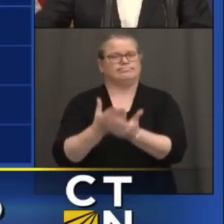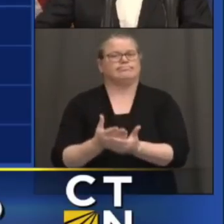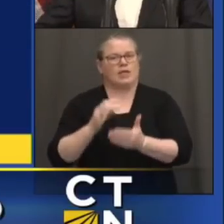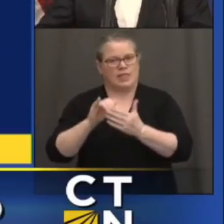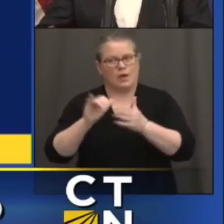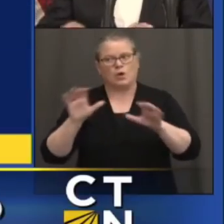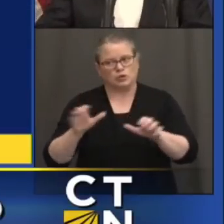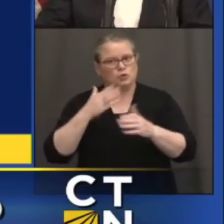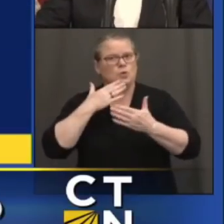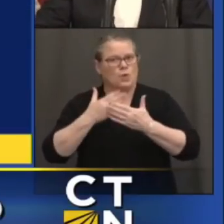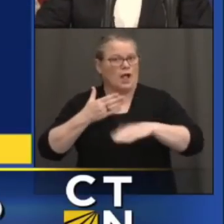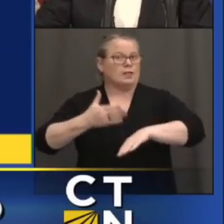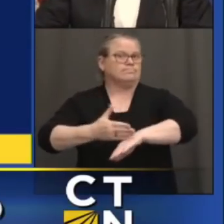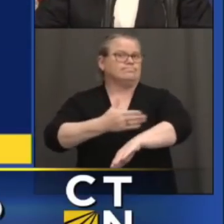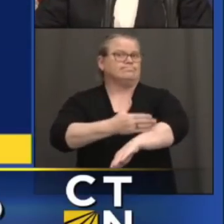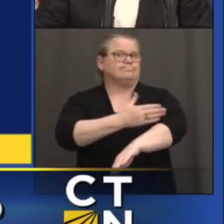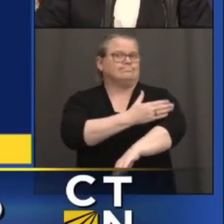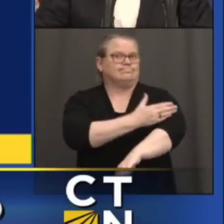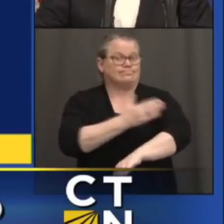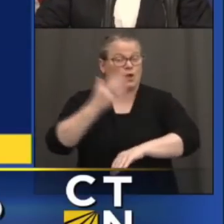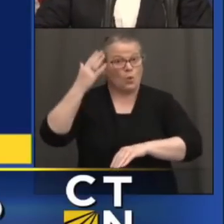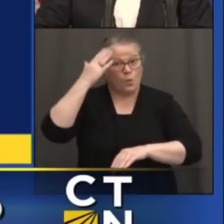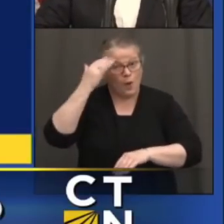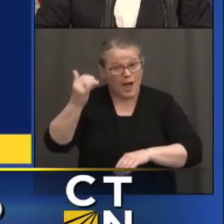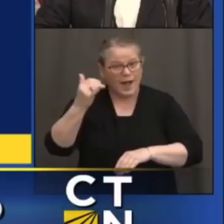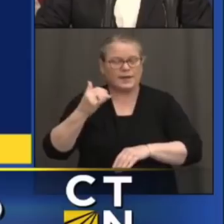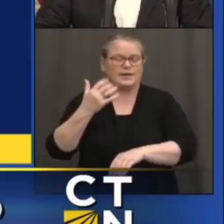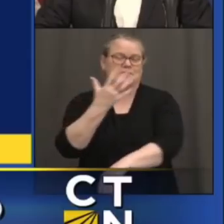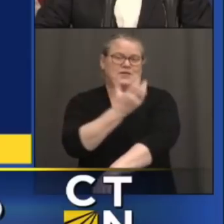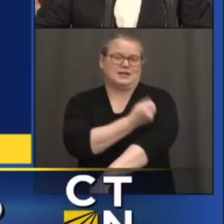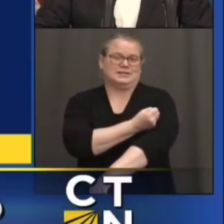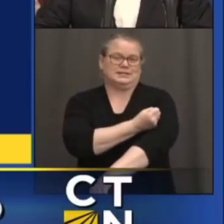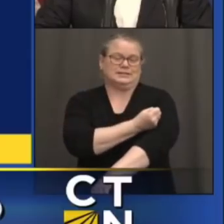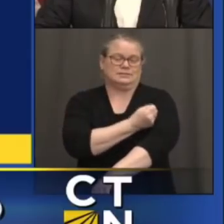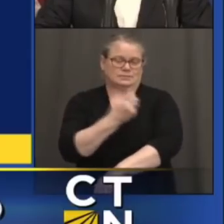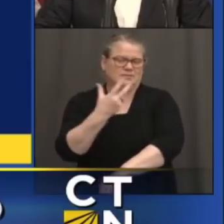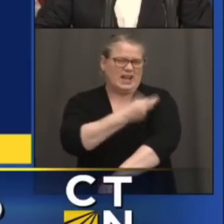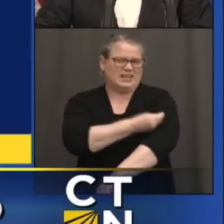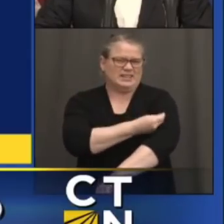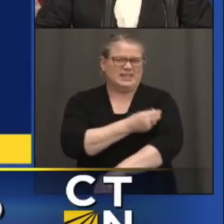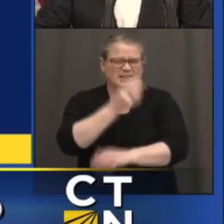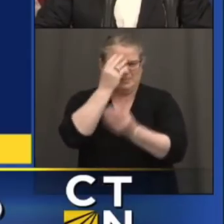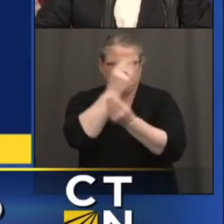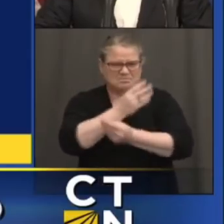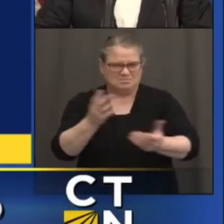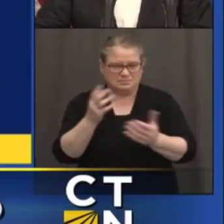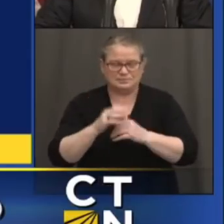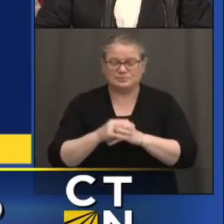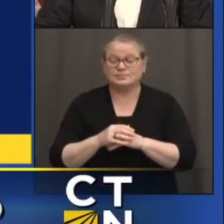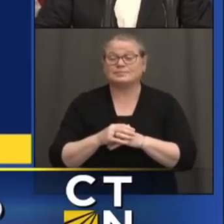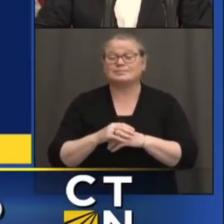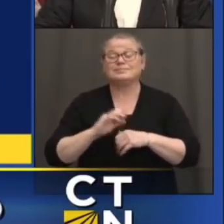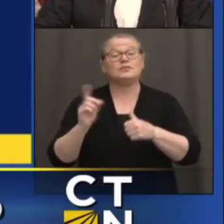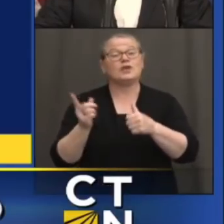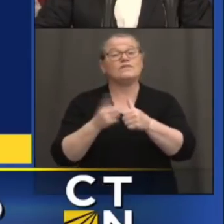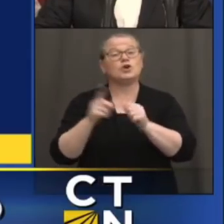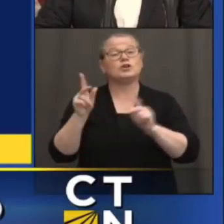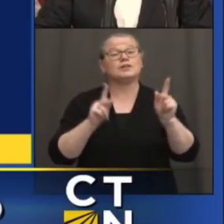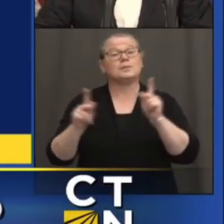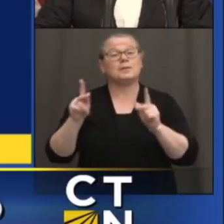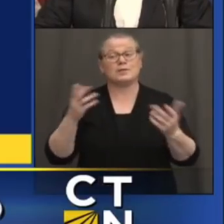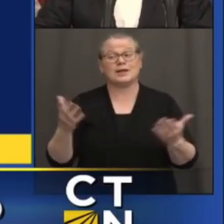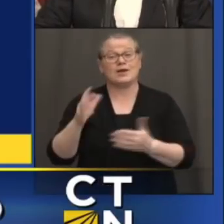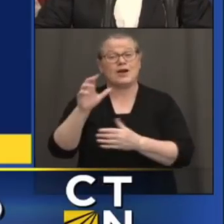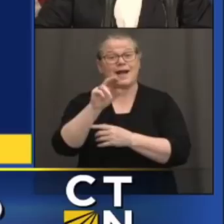making progress because of vaccine update. I just want to give a little shout out to the people at Connecticut,